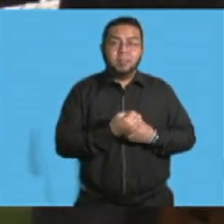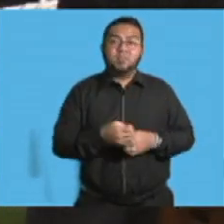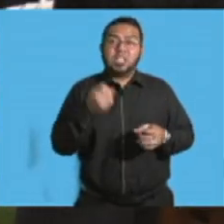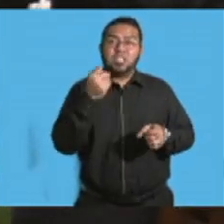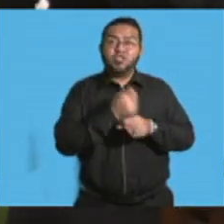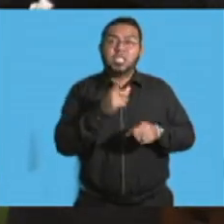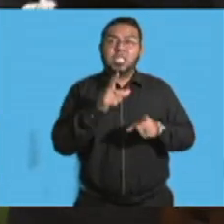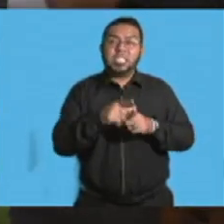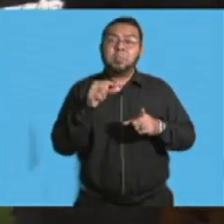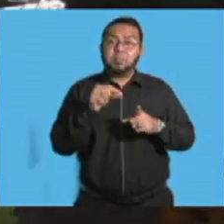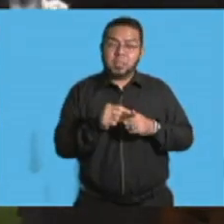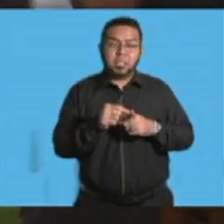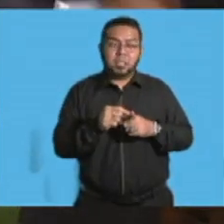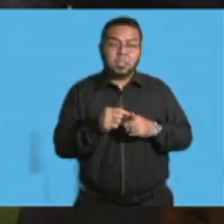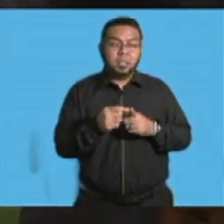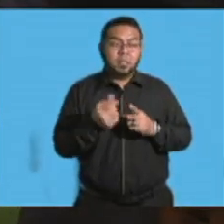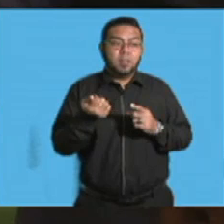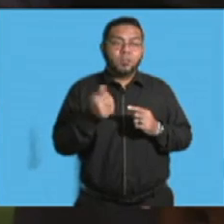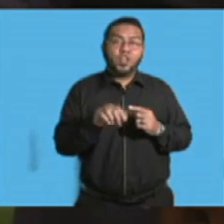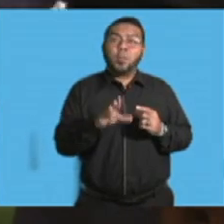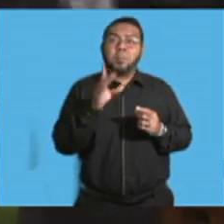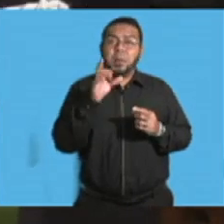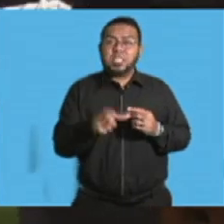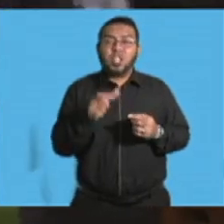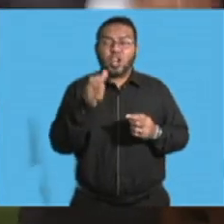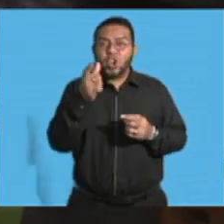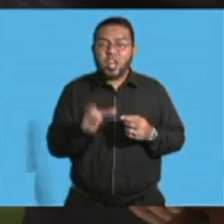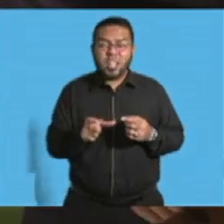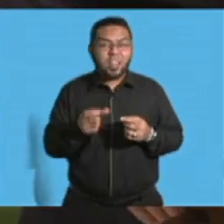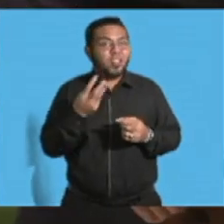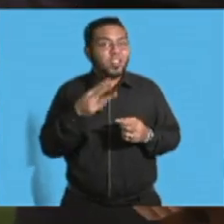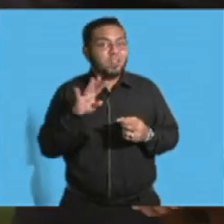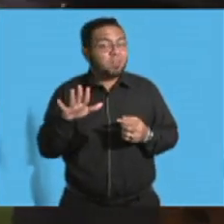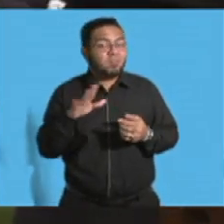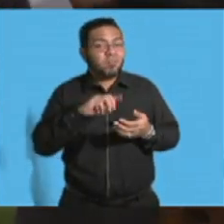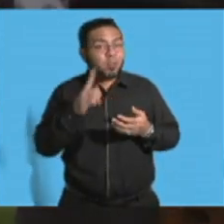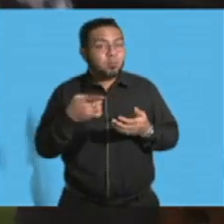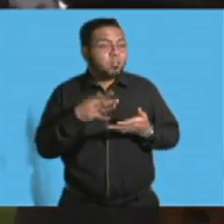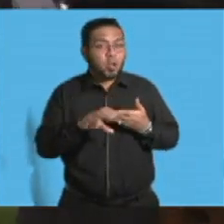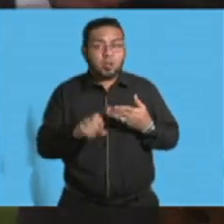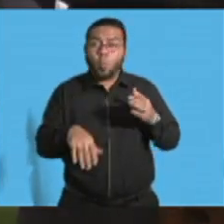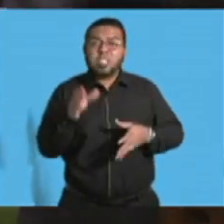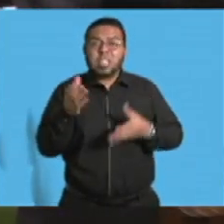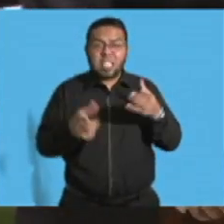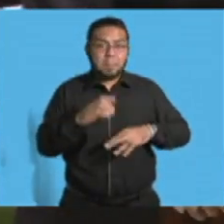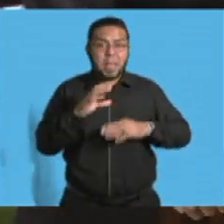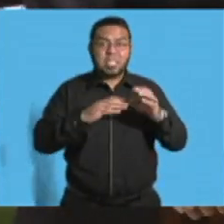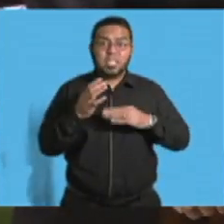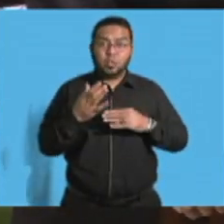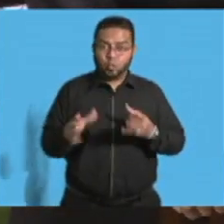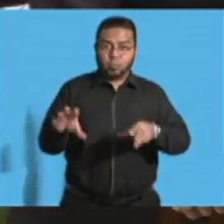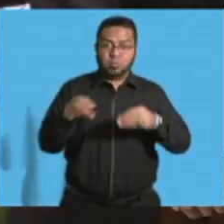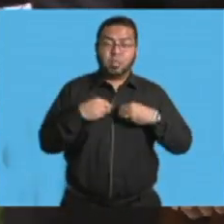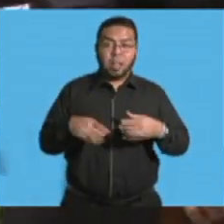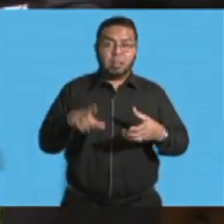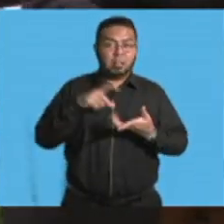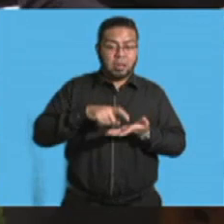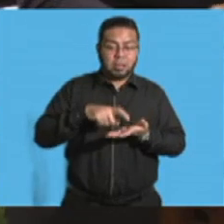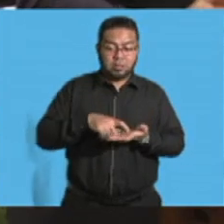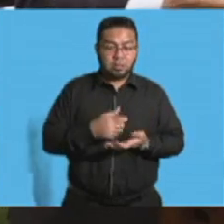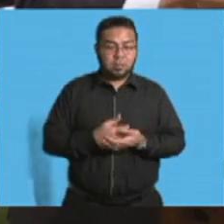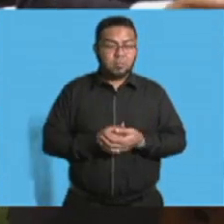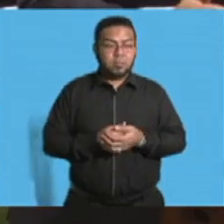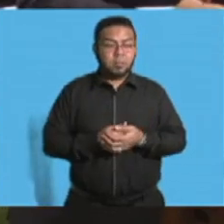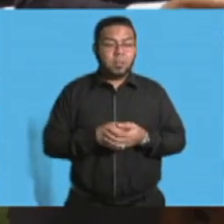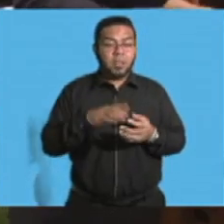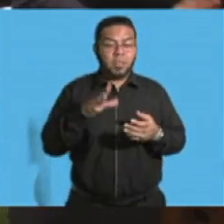ordinary person's example. Person earning $30,000, person earning $500,000, what's the capacity to take debt? The economy